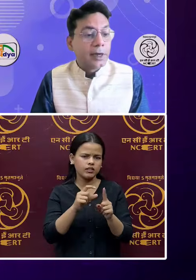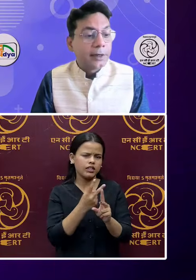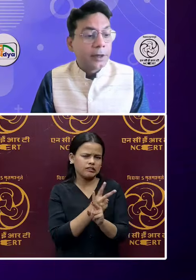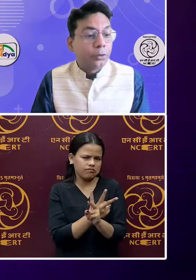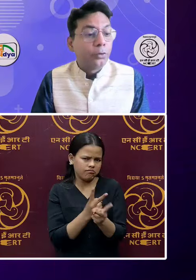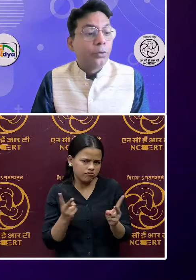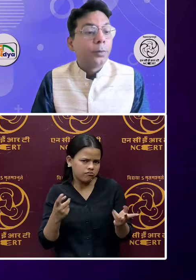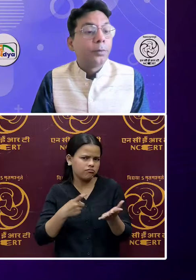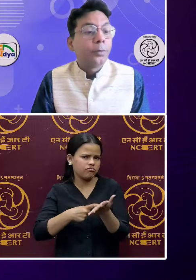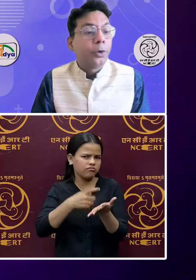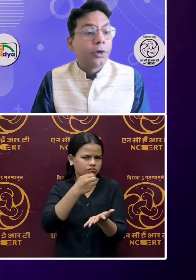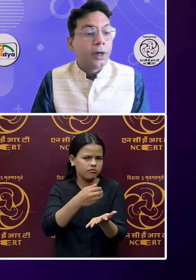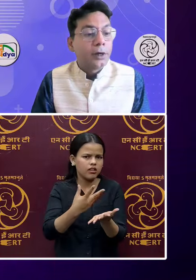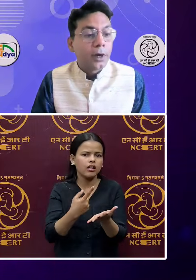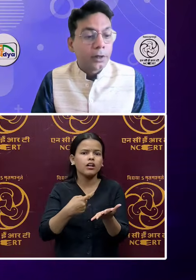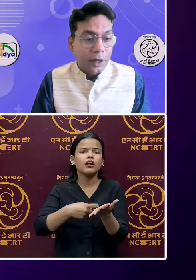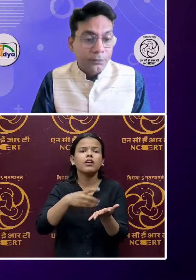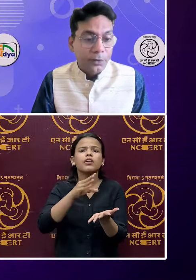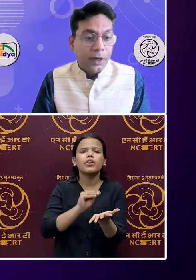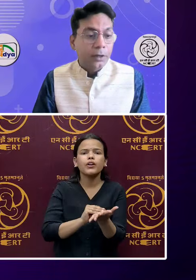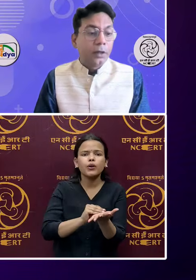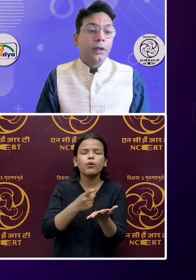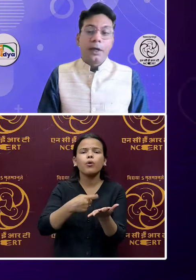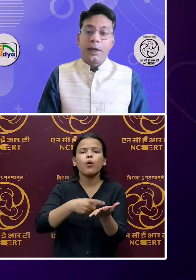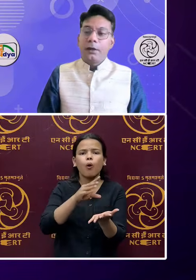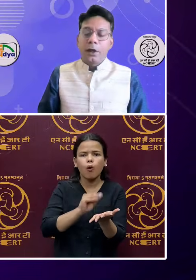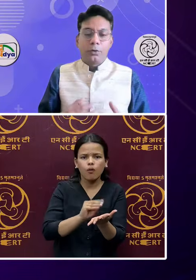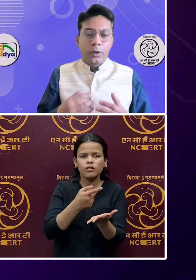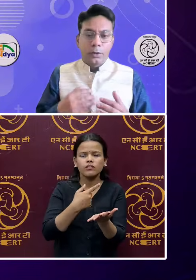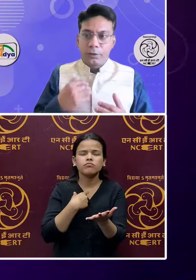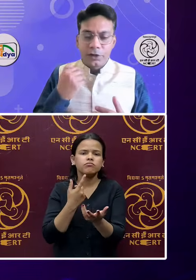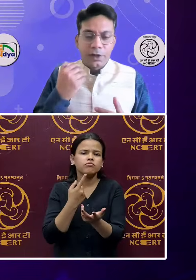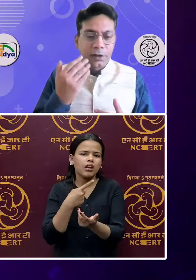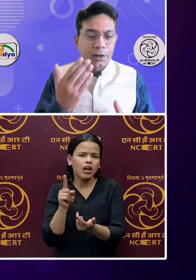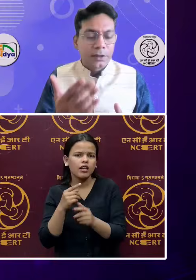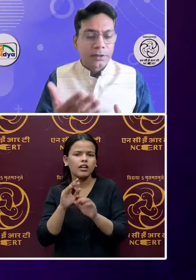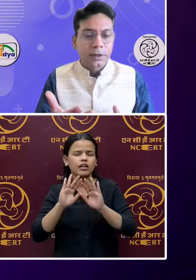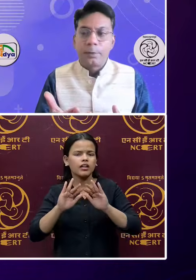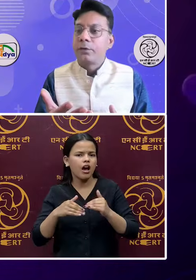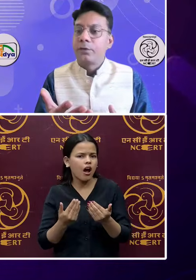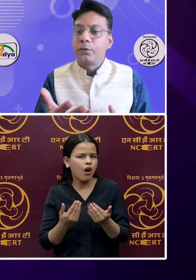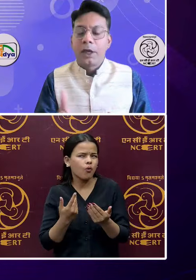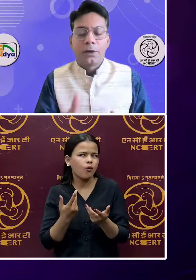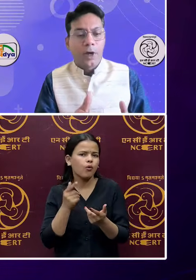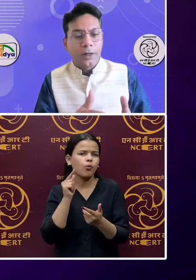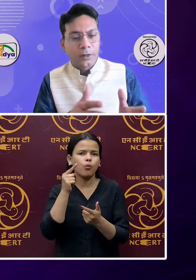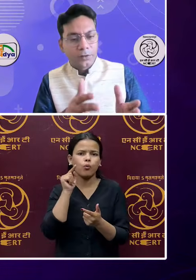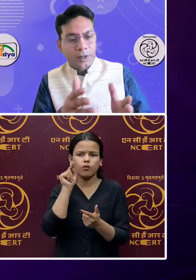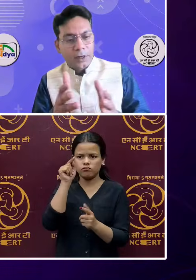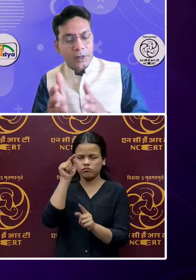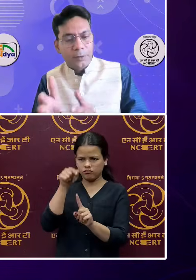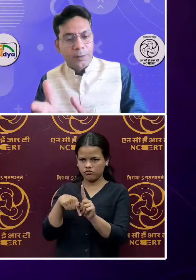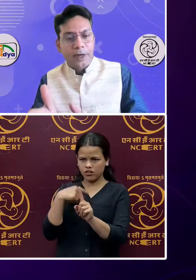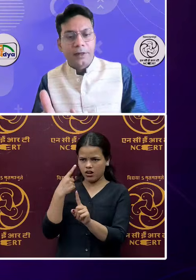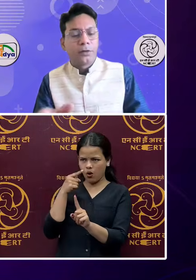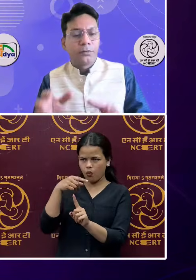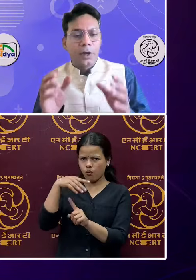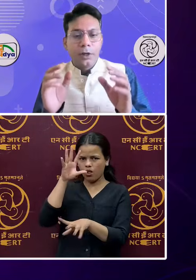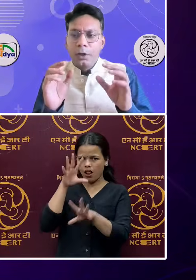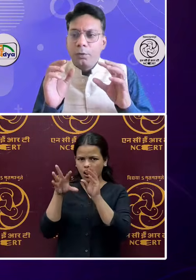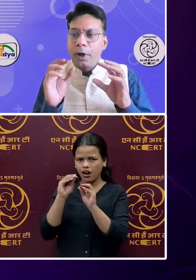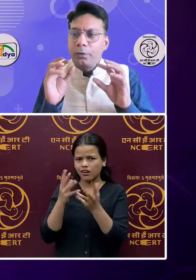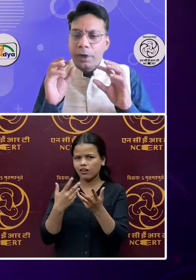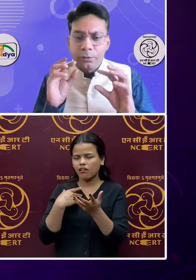may be related to portal traffic, correct? How which learner is coming when, what is their learning